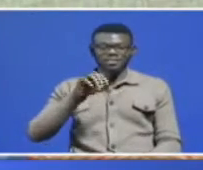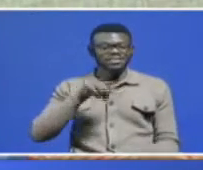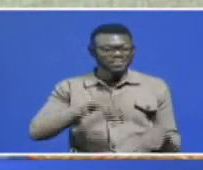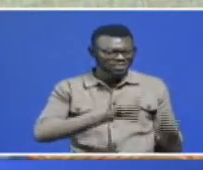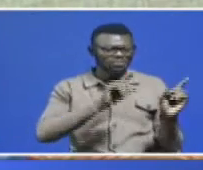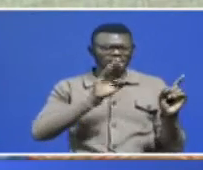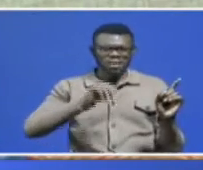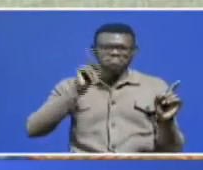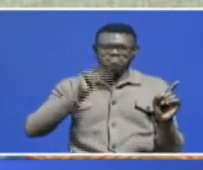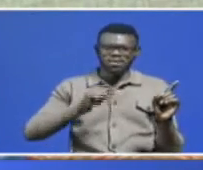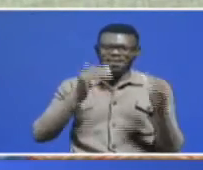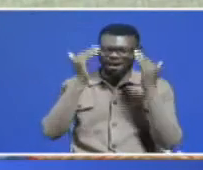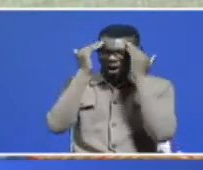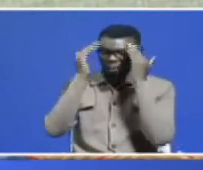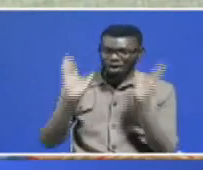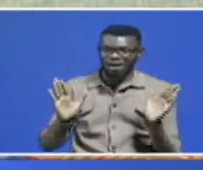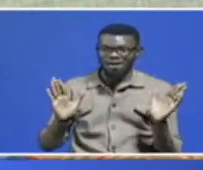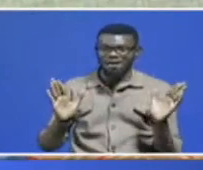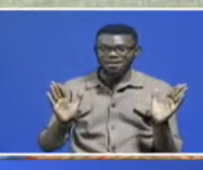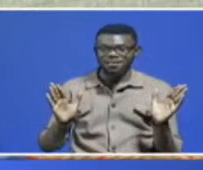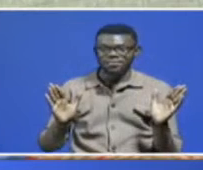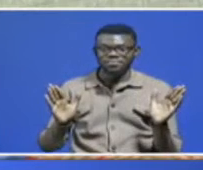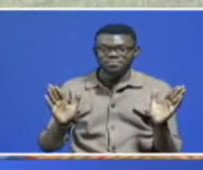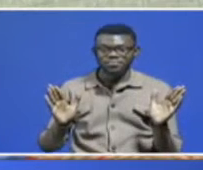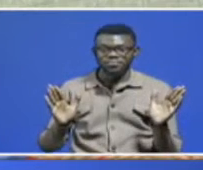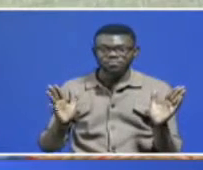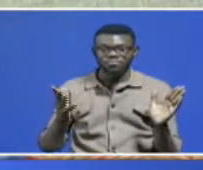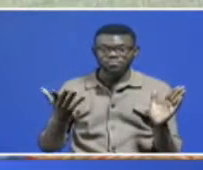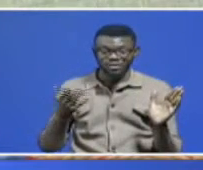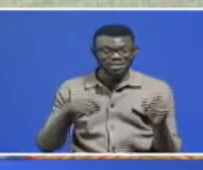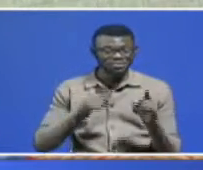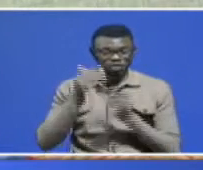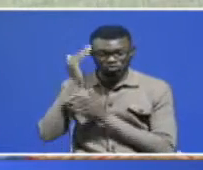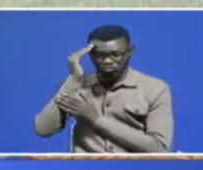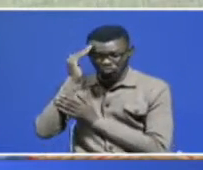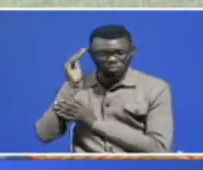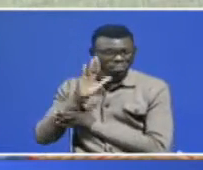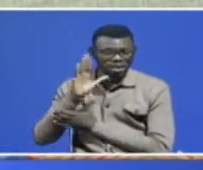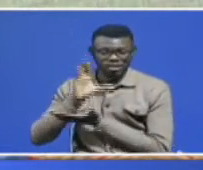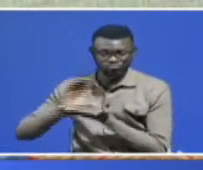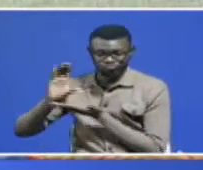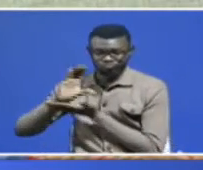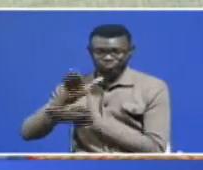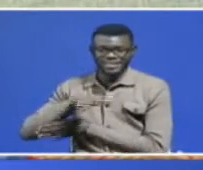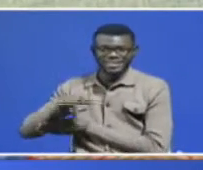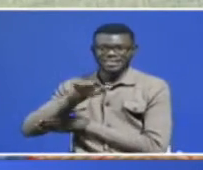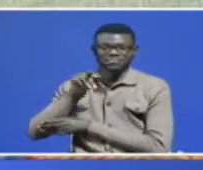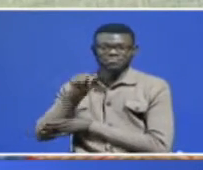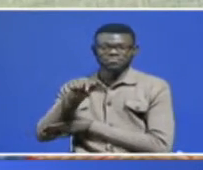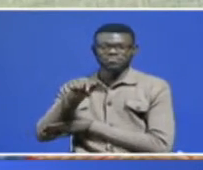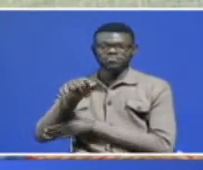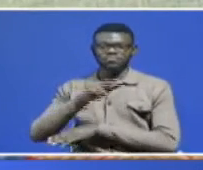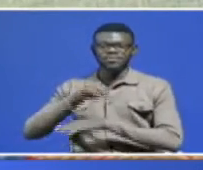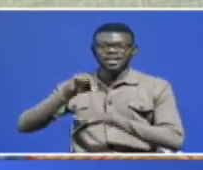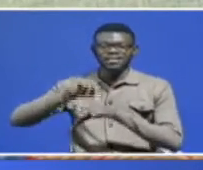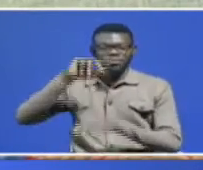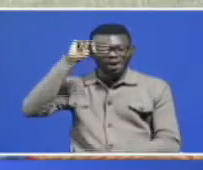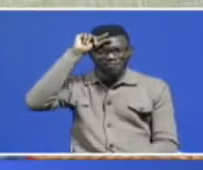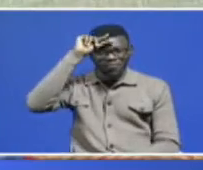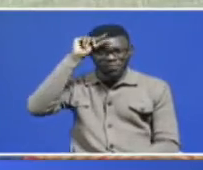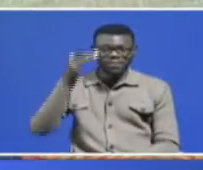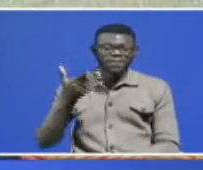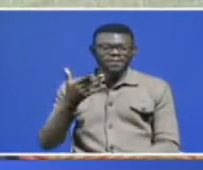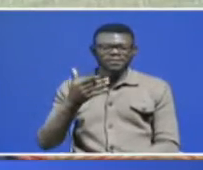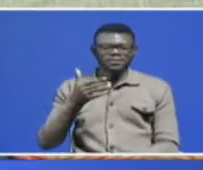parliament of a constituency, of a single member constituency, that National Government